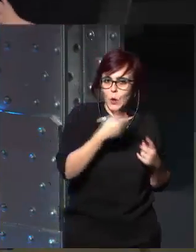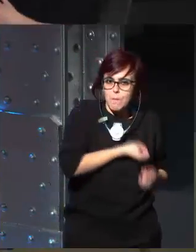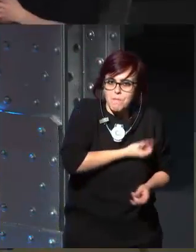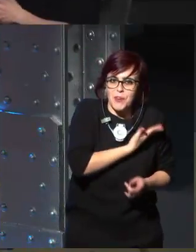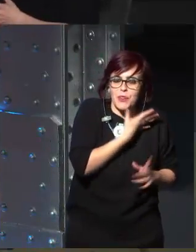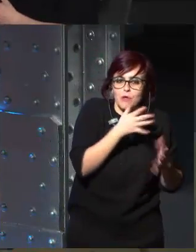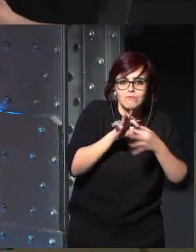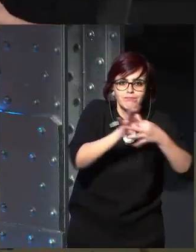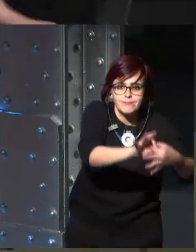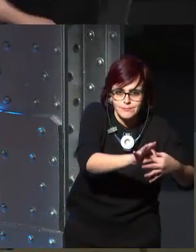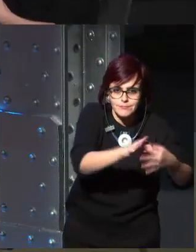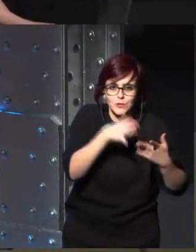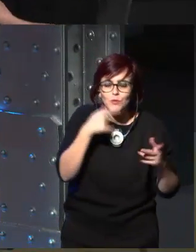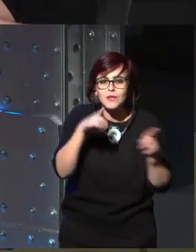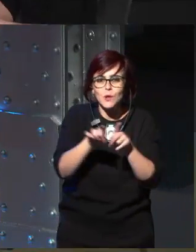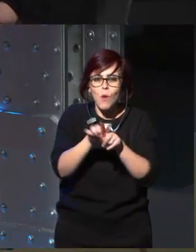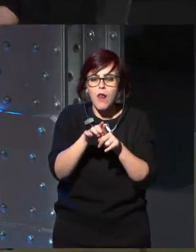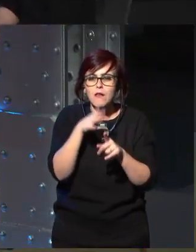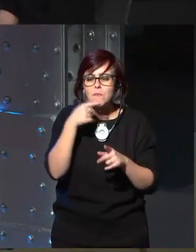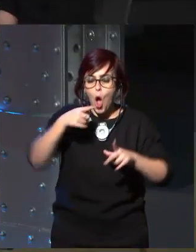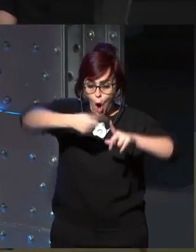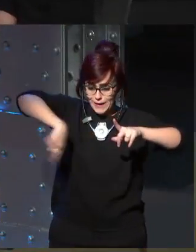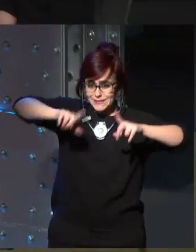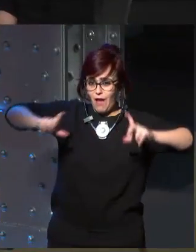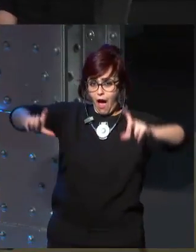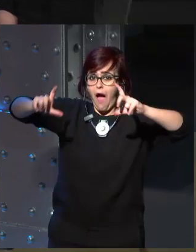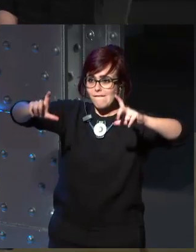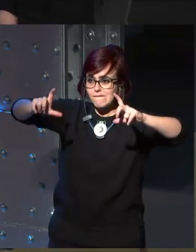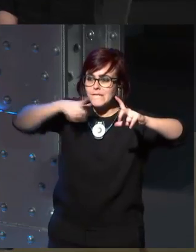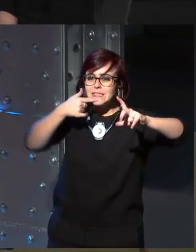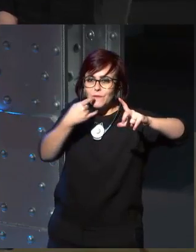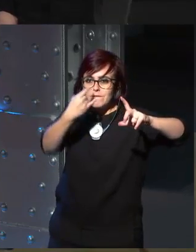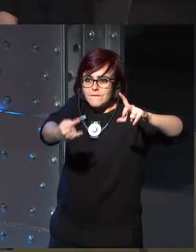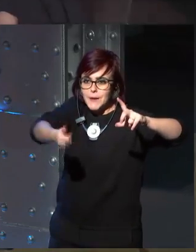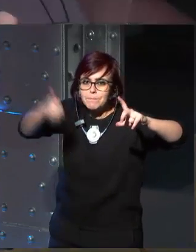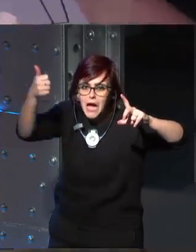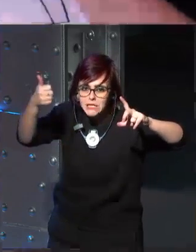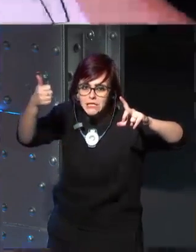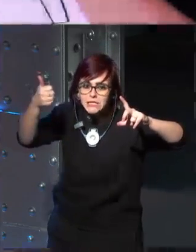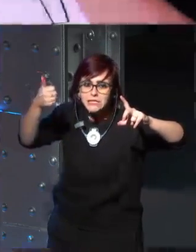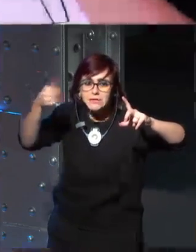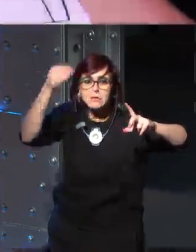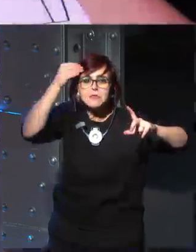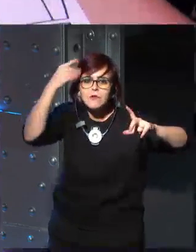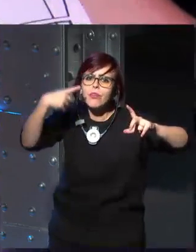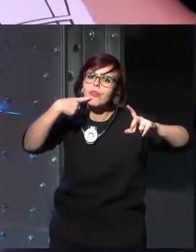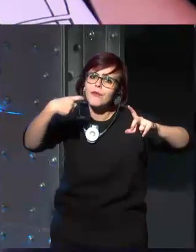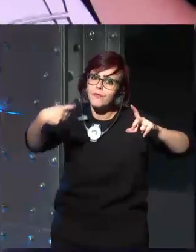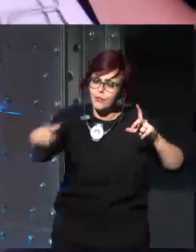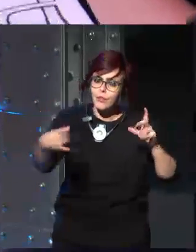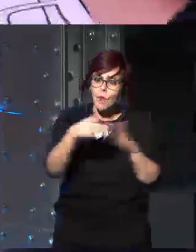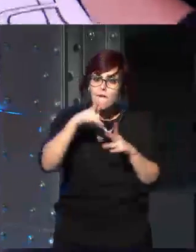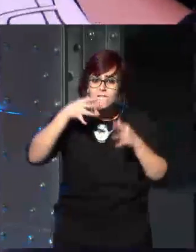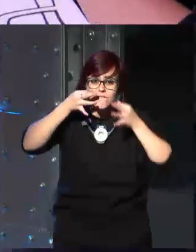There are people who have the charm of the object, they like the object more than what it contains. However, I find it's